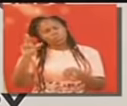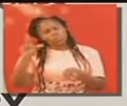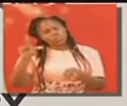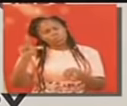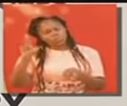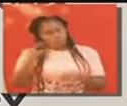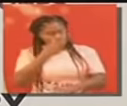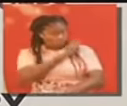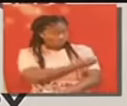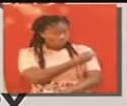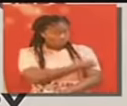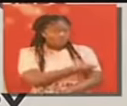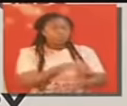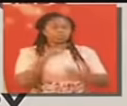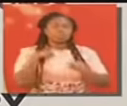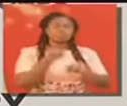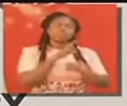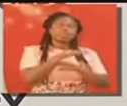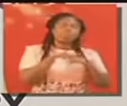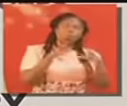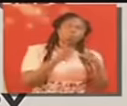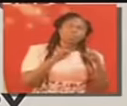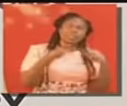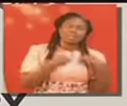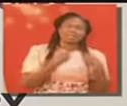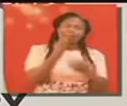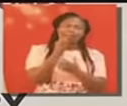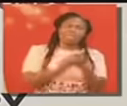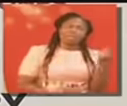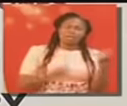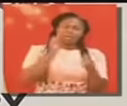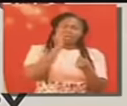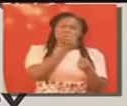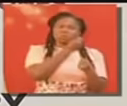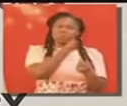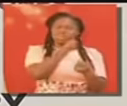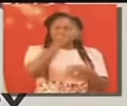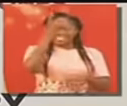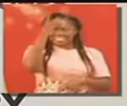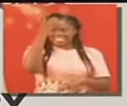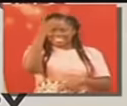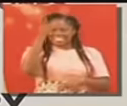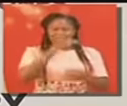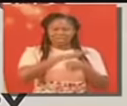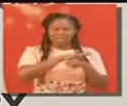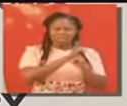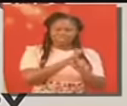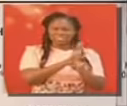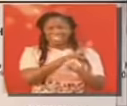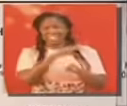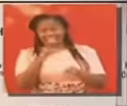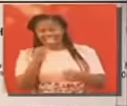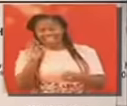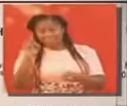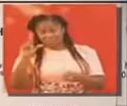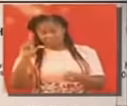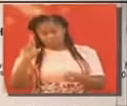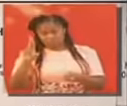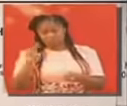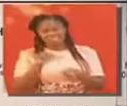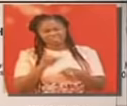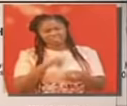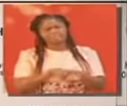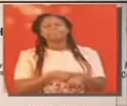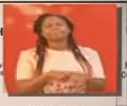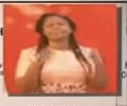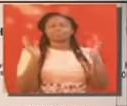being called a twindemic. Thank you very much, Candice. Thank you very much, Minister Dayal Singh. Dr. Avery Hines will now present